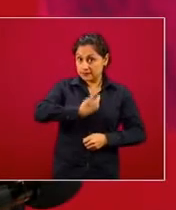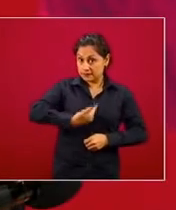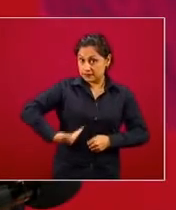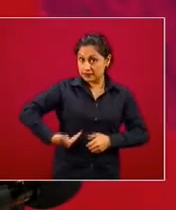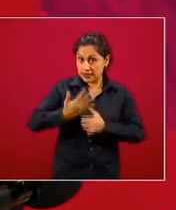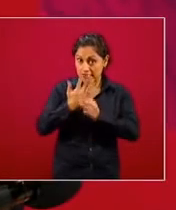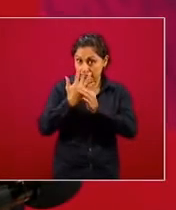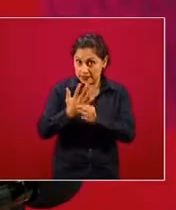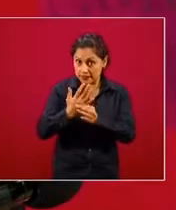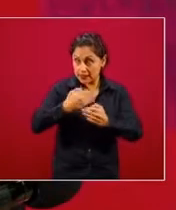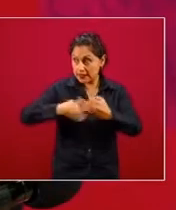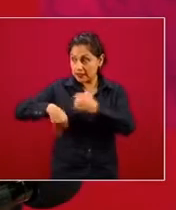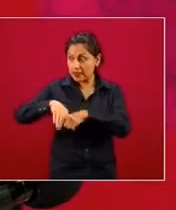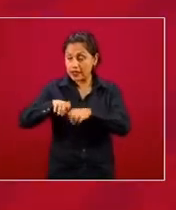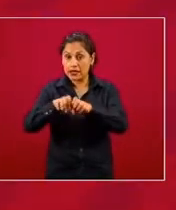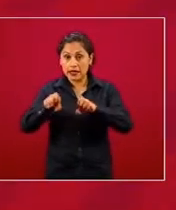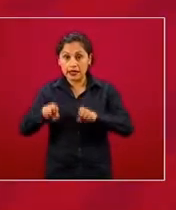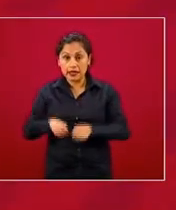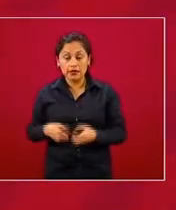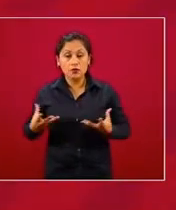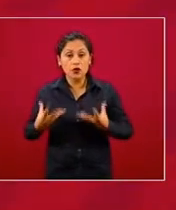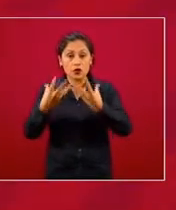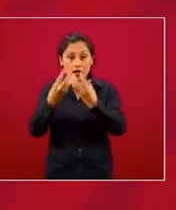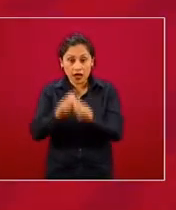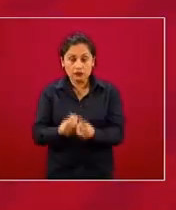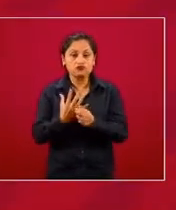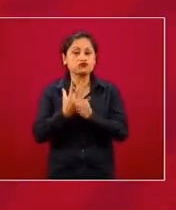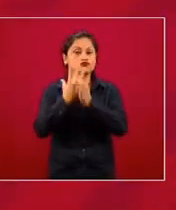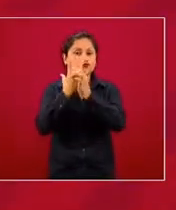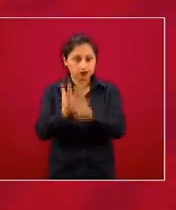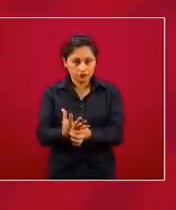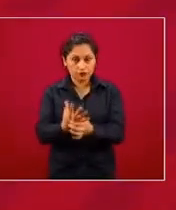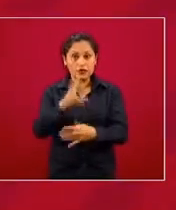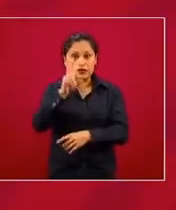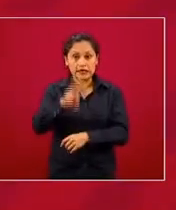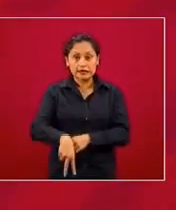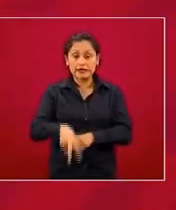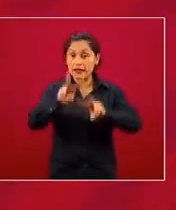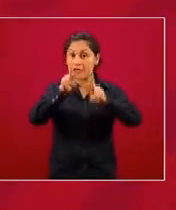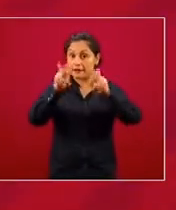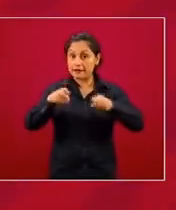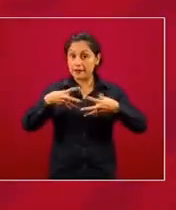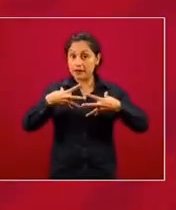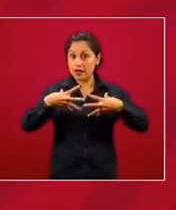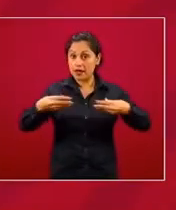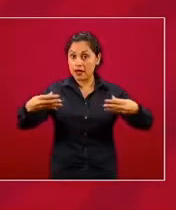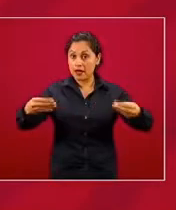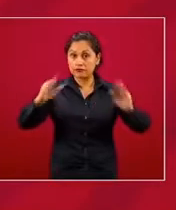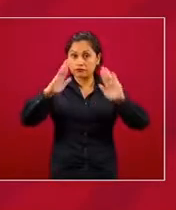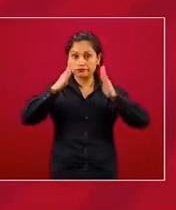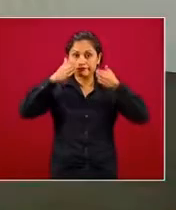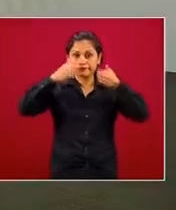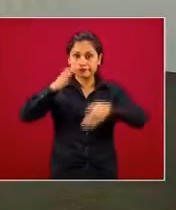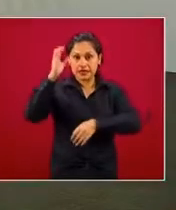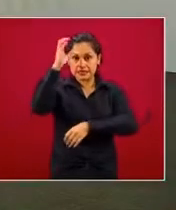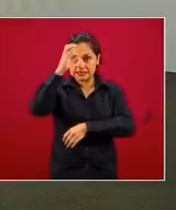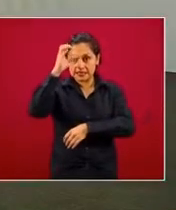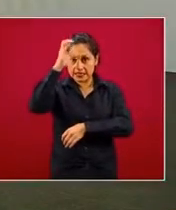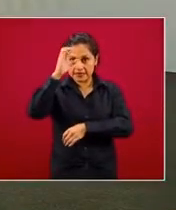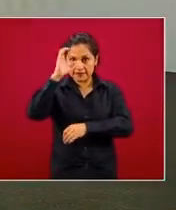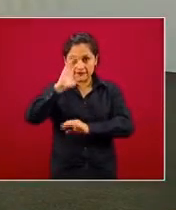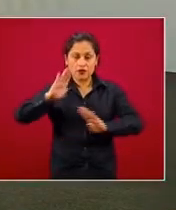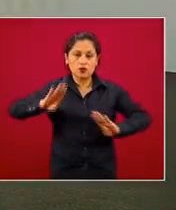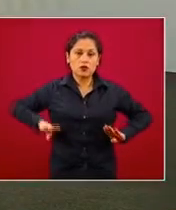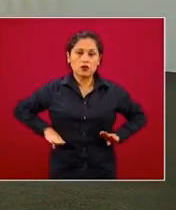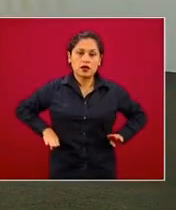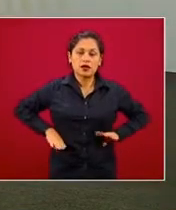colaboradores, peers. es muy It's importante important que that una this epidemia pandemic is se handled maneje technically técnicamente, and scientifically científicamente, so that para que political los vaivenes highs